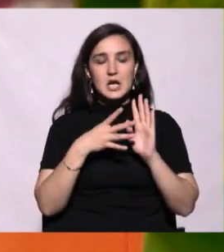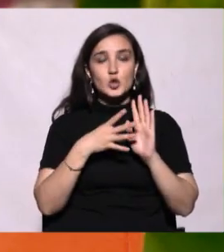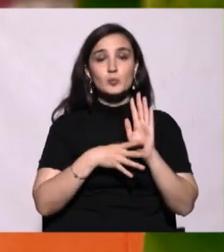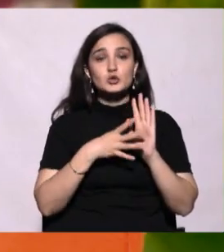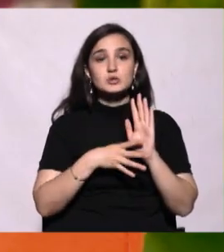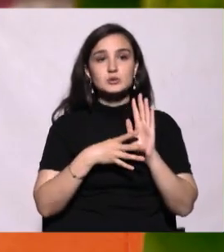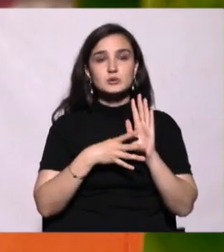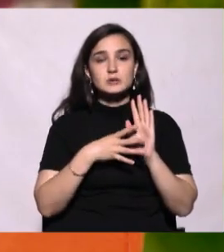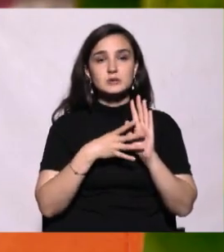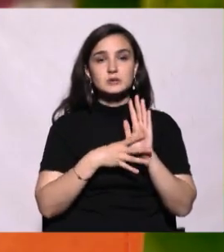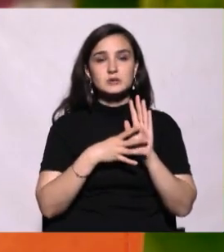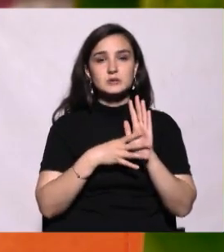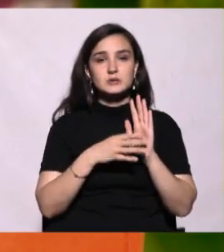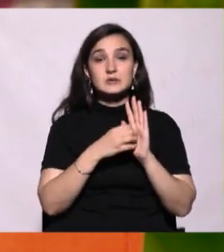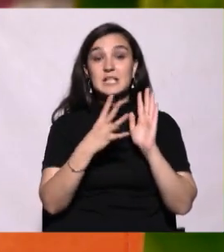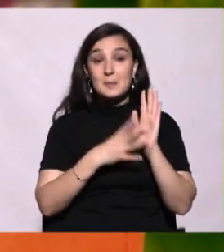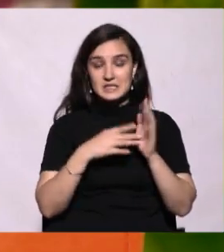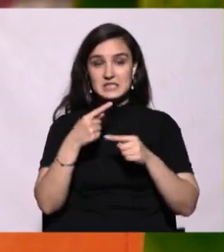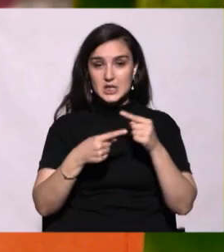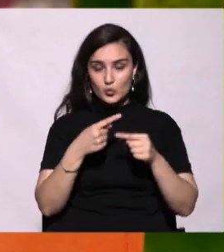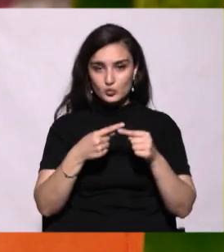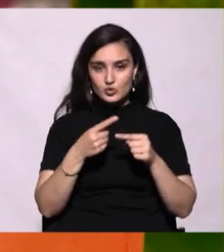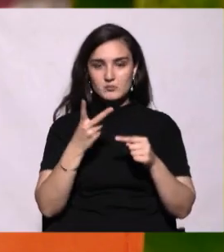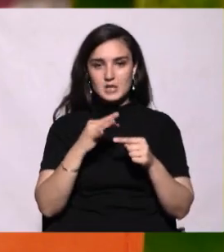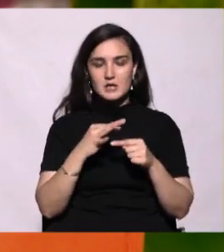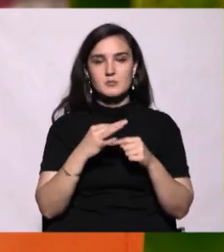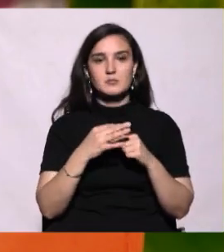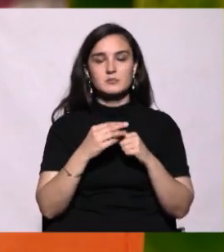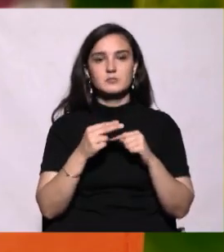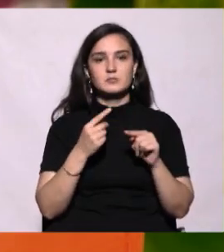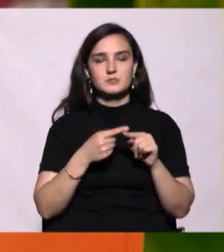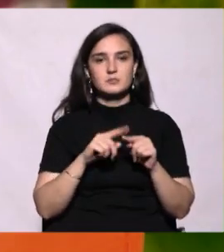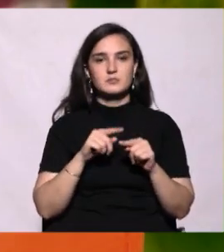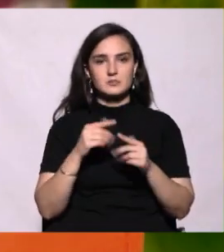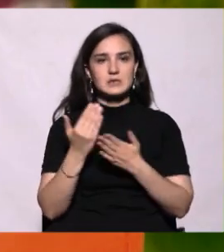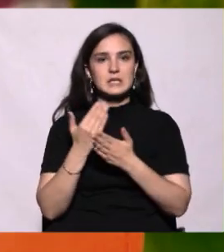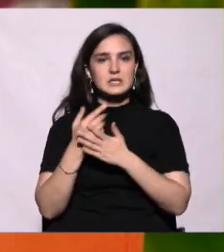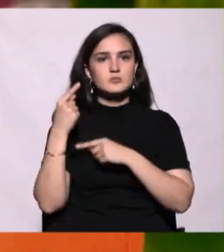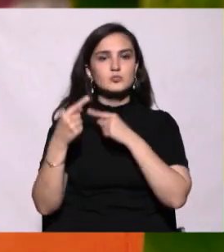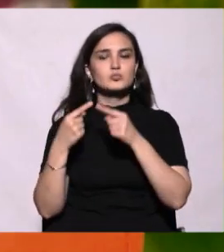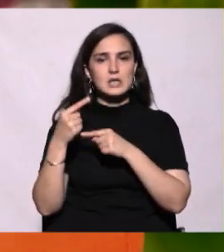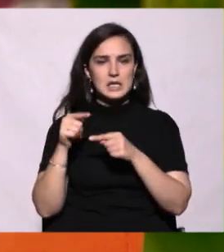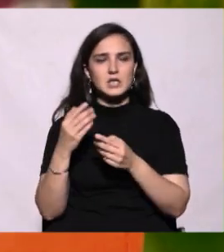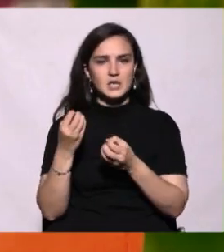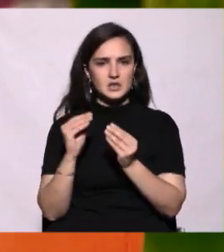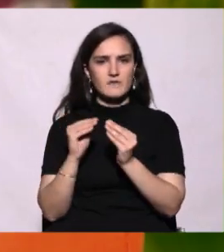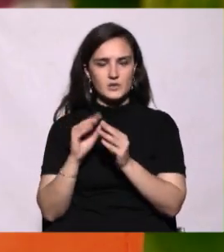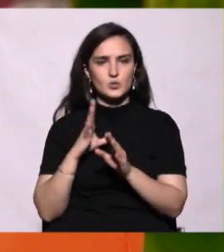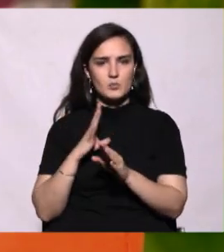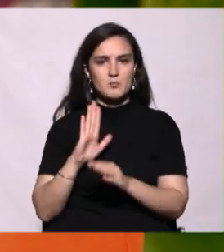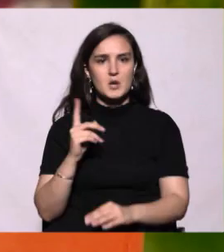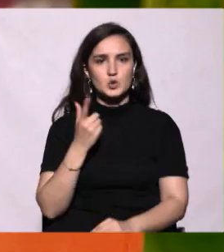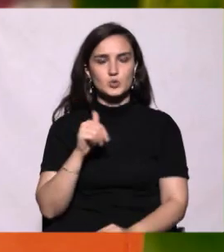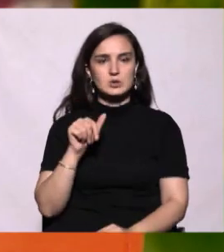century. But now, in the 21st century, the legend still lives on, and not only